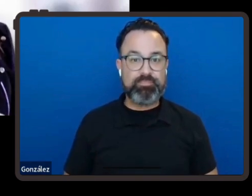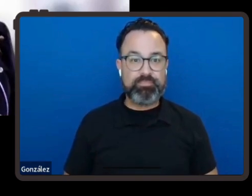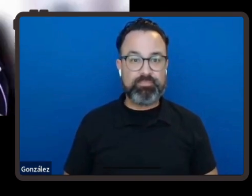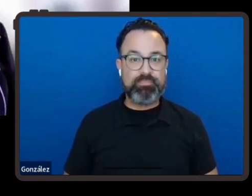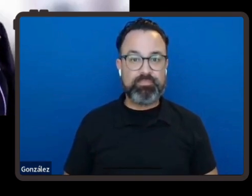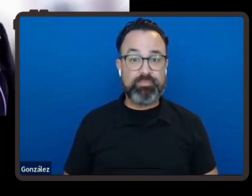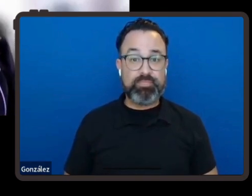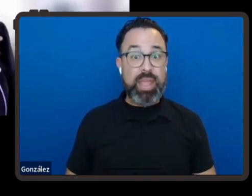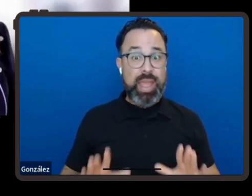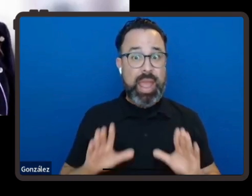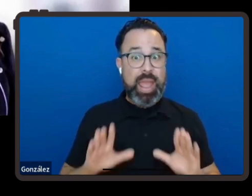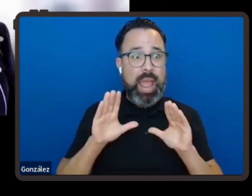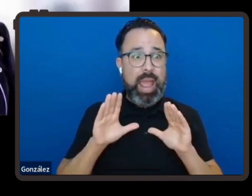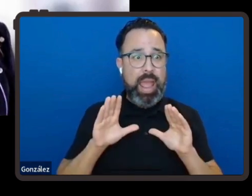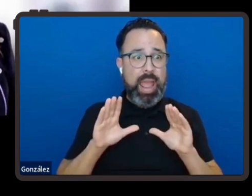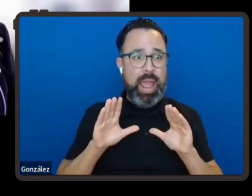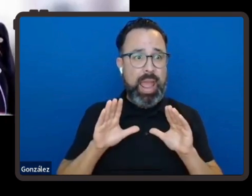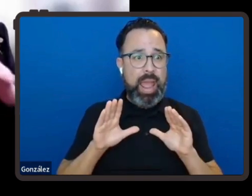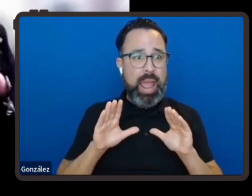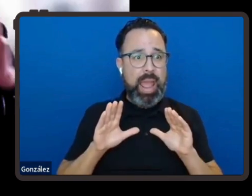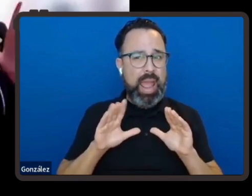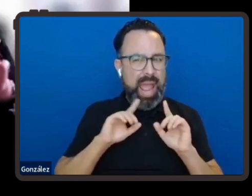I'm hoping that's answered the question. If not,